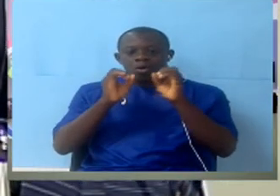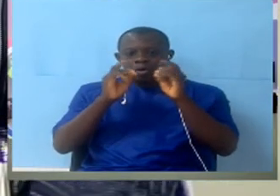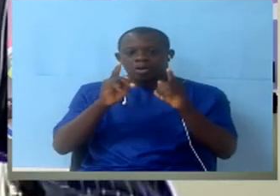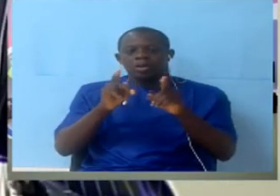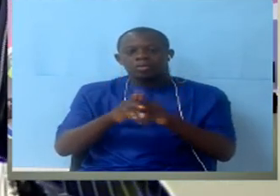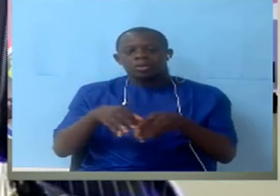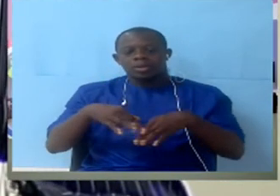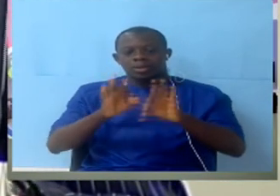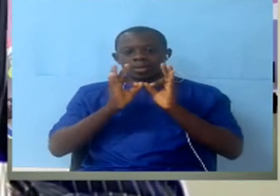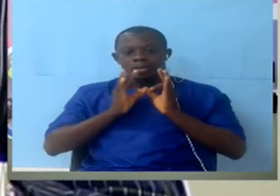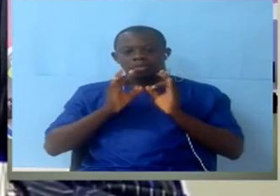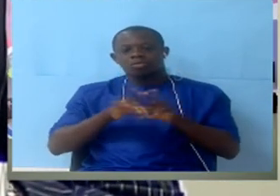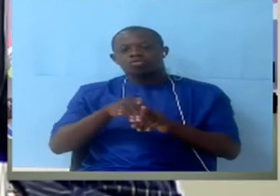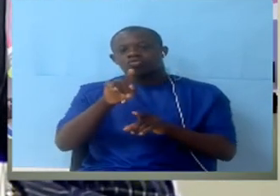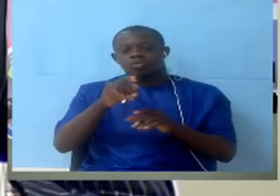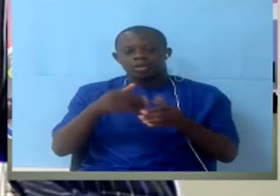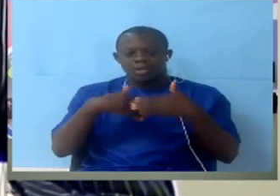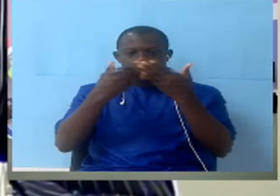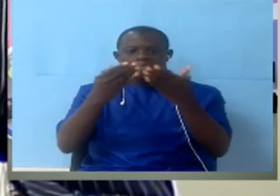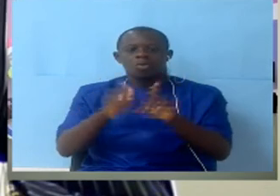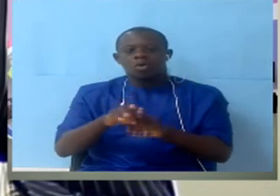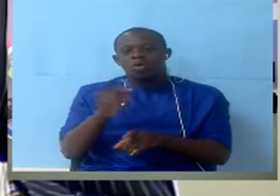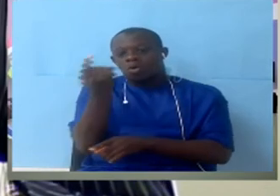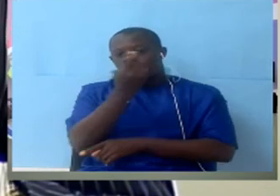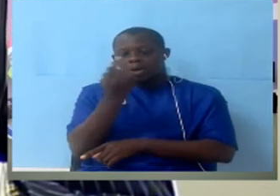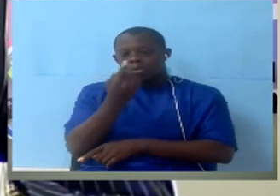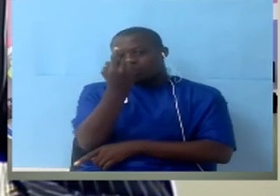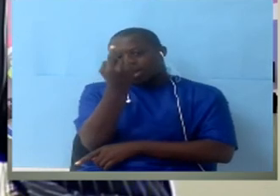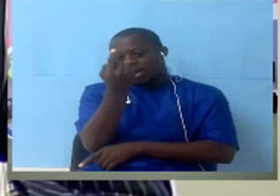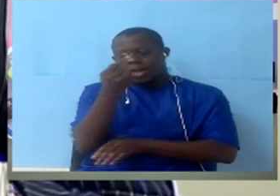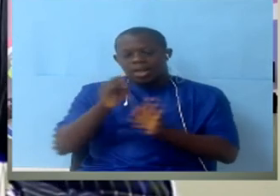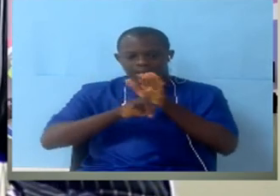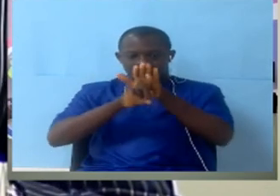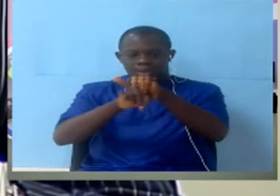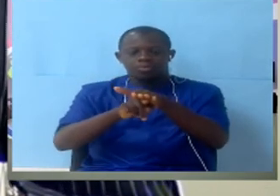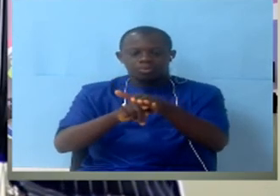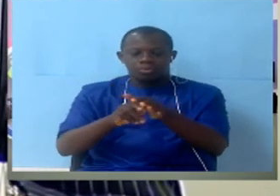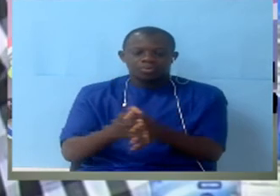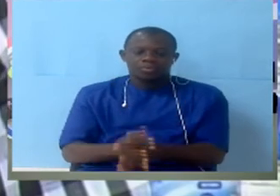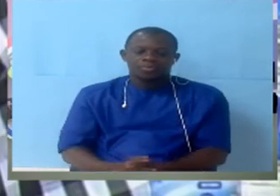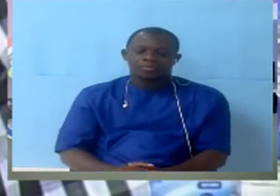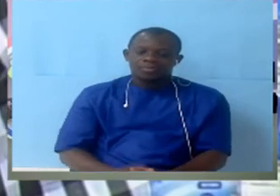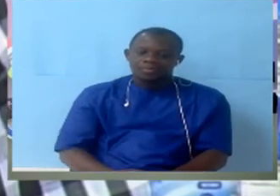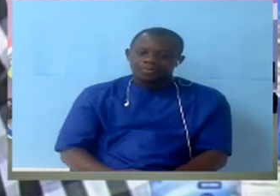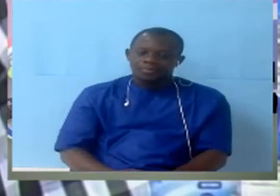we take it that you gave us just one example. Yes. Good. And